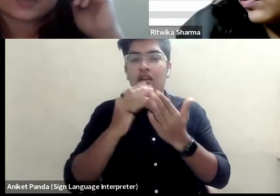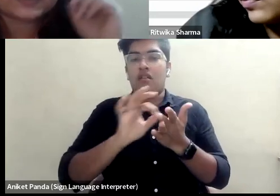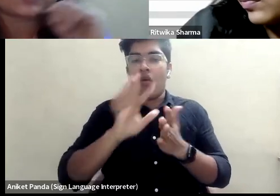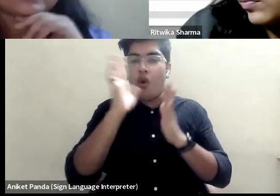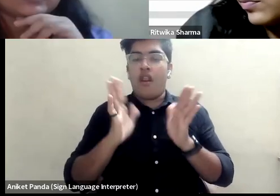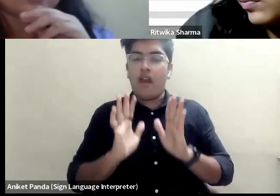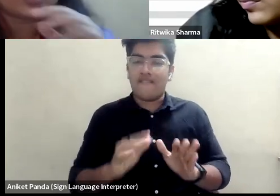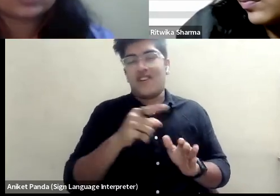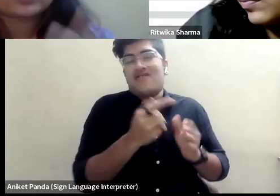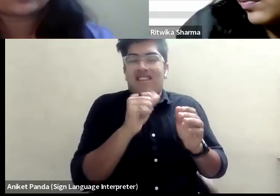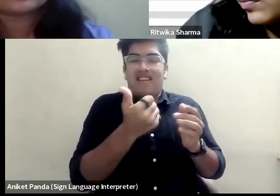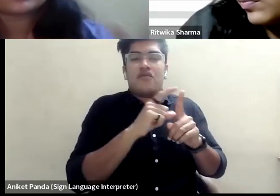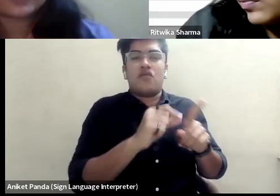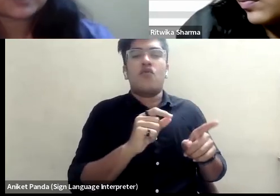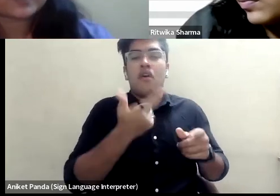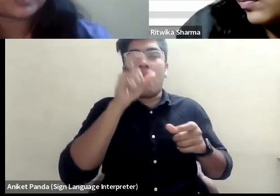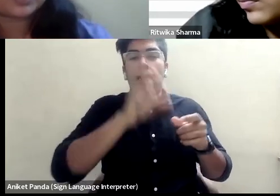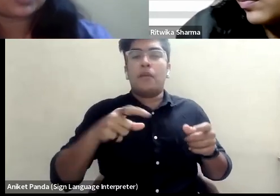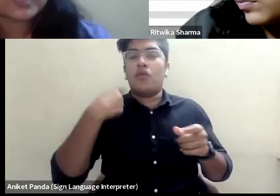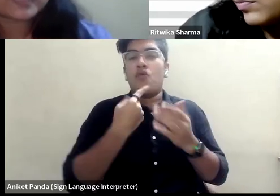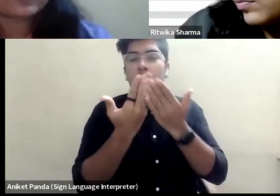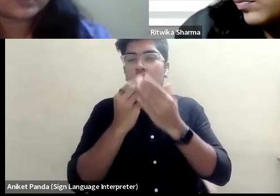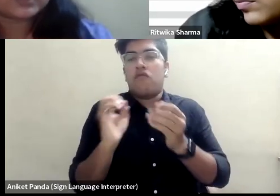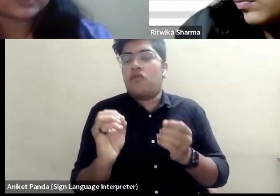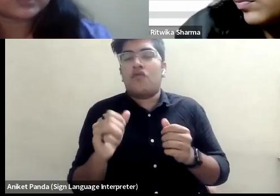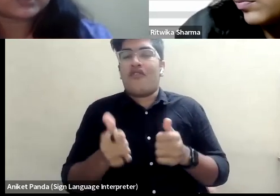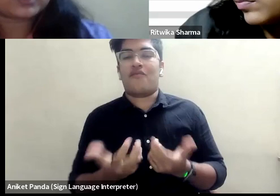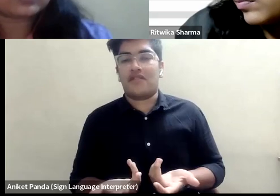very heartening to see, although it also differs from people who have